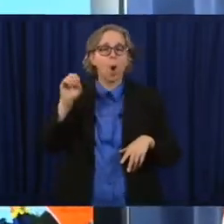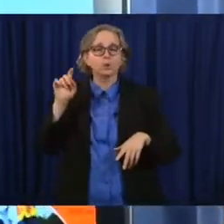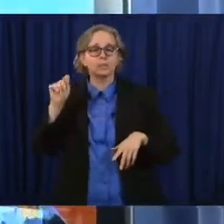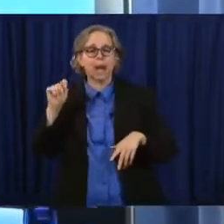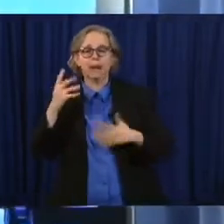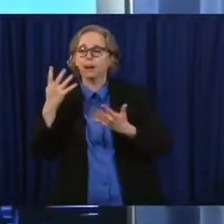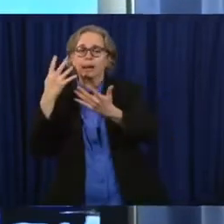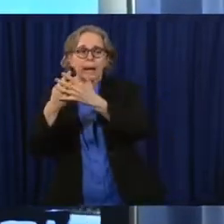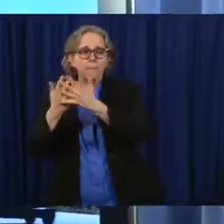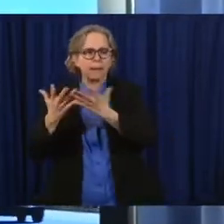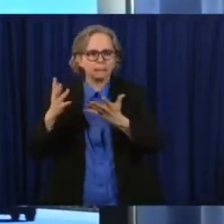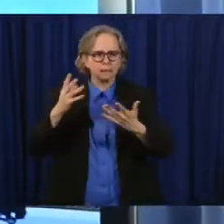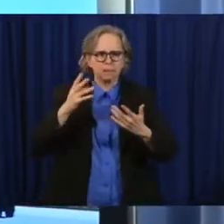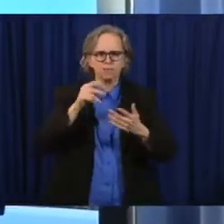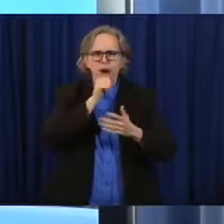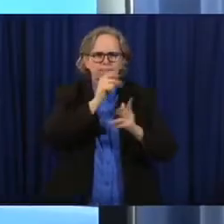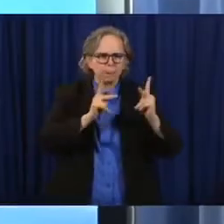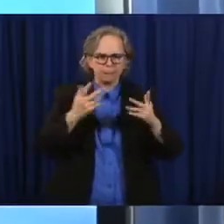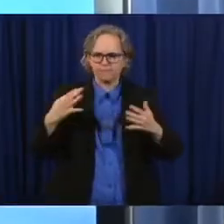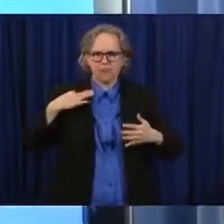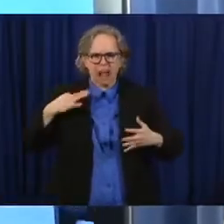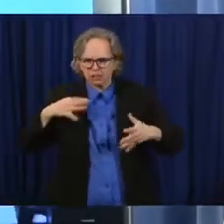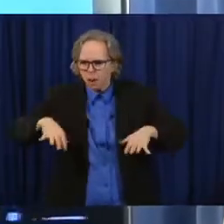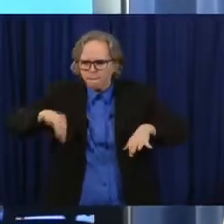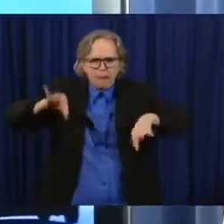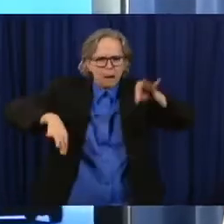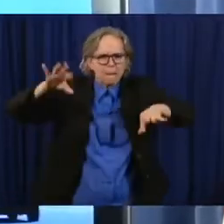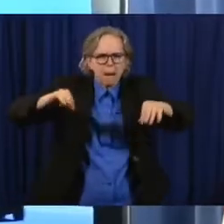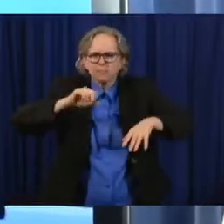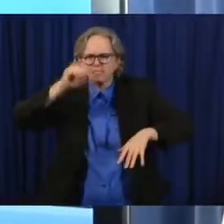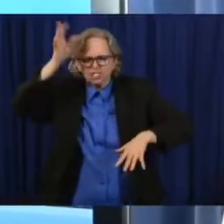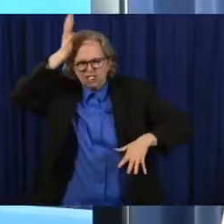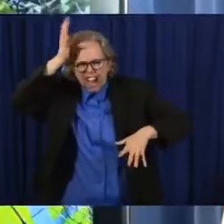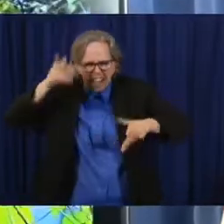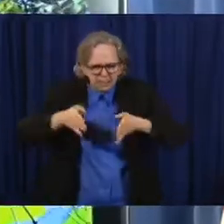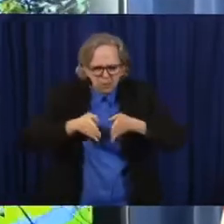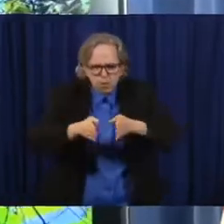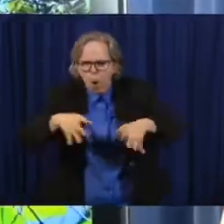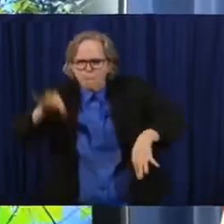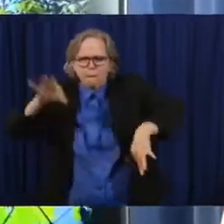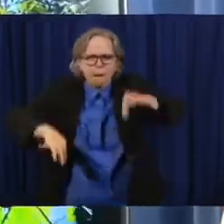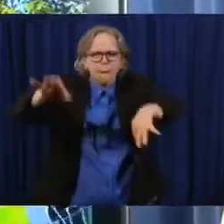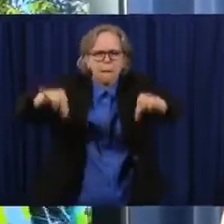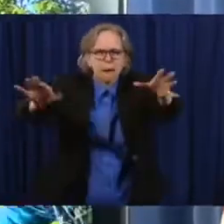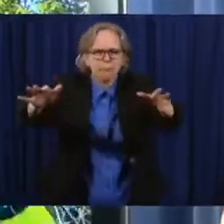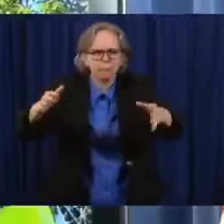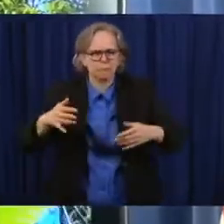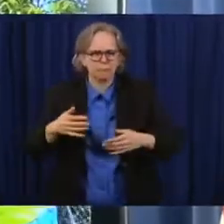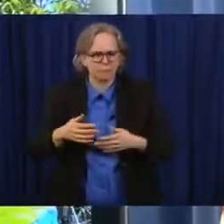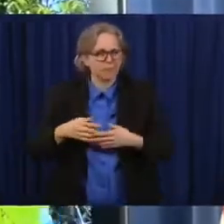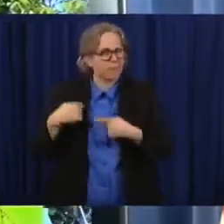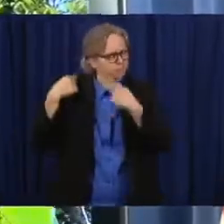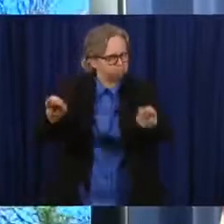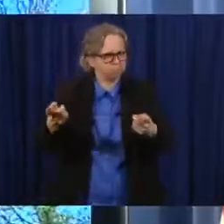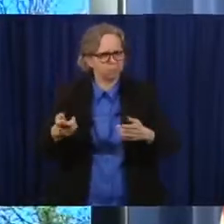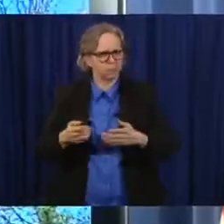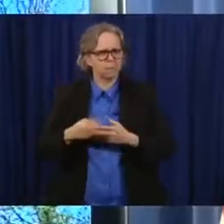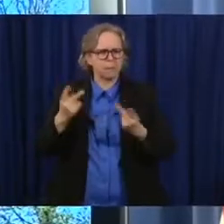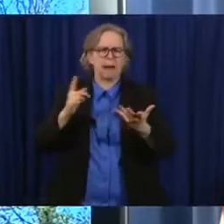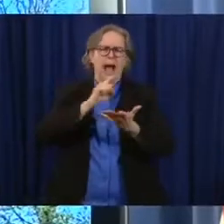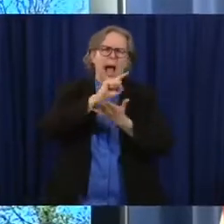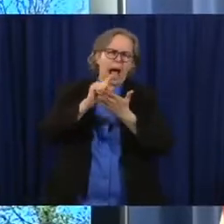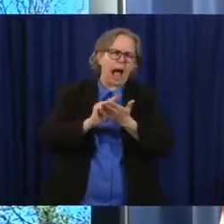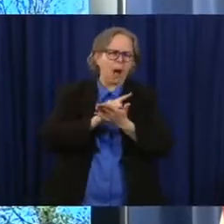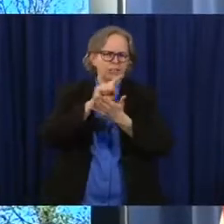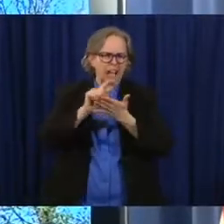and adopt-a-highway volunteers picking up litter along the road in the past. On average, these groups spend countless hours collecting about